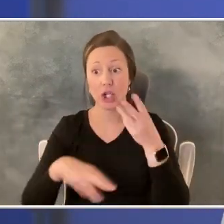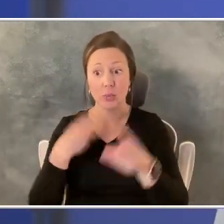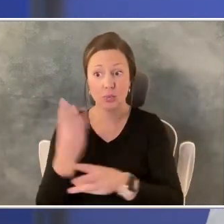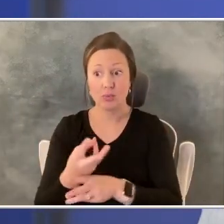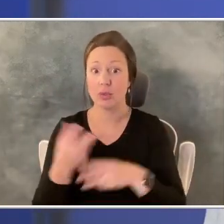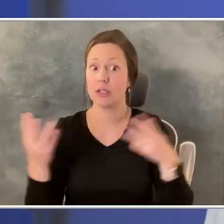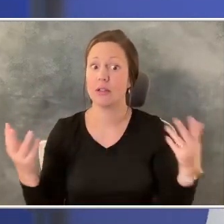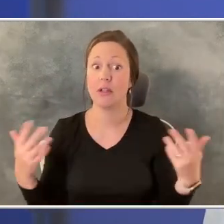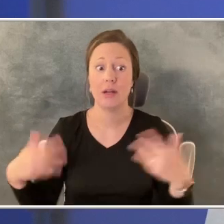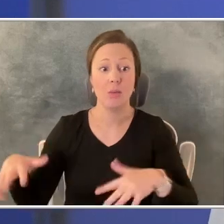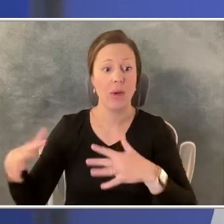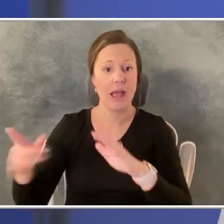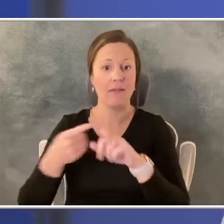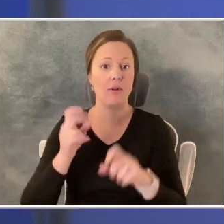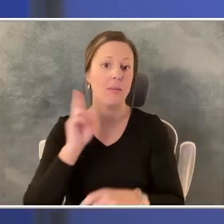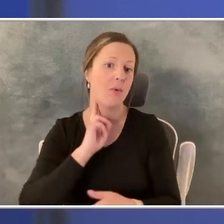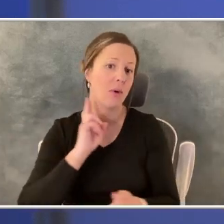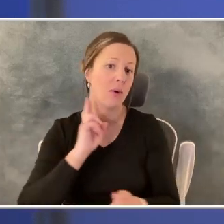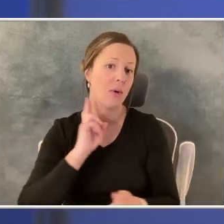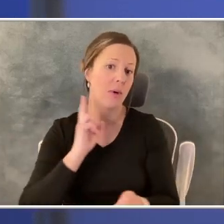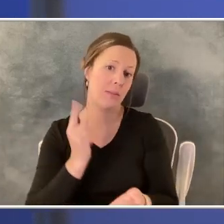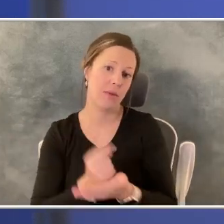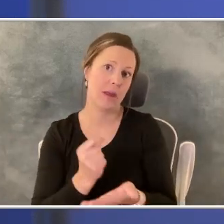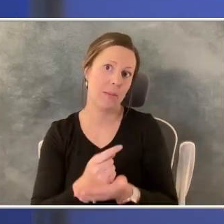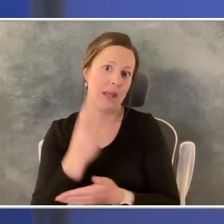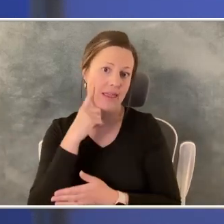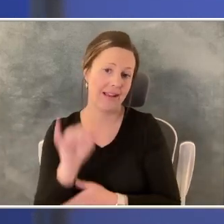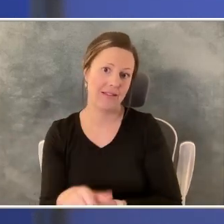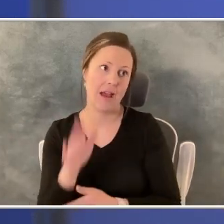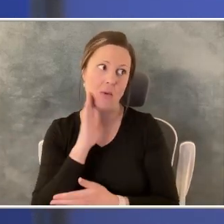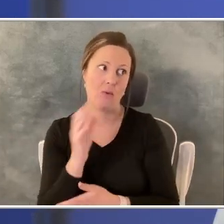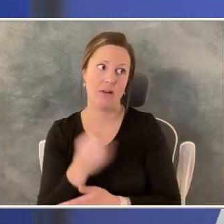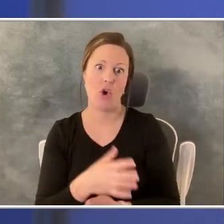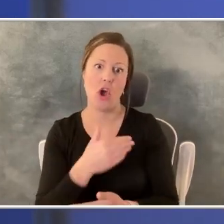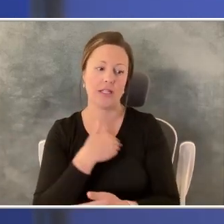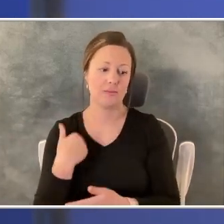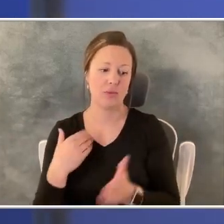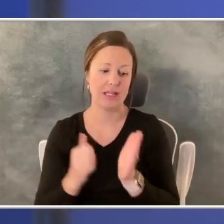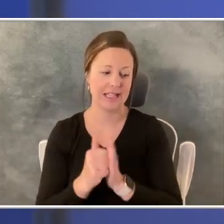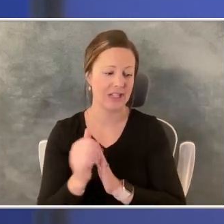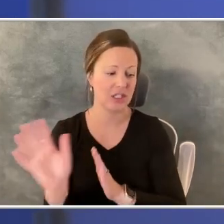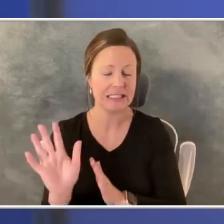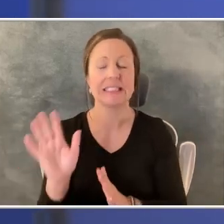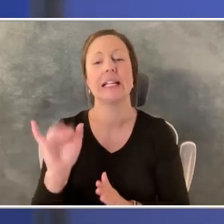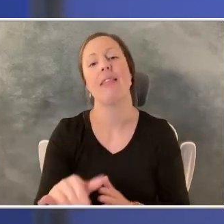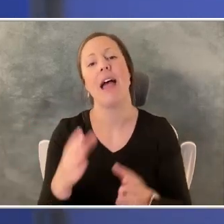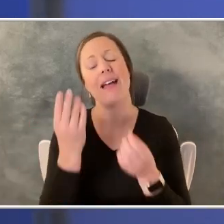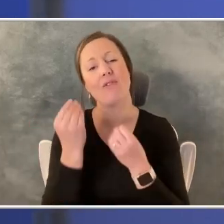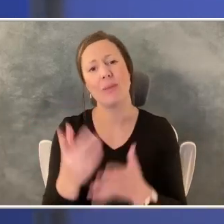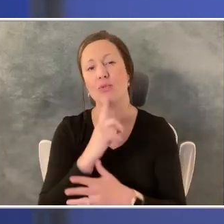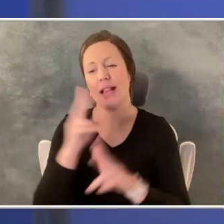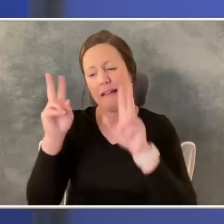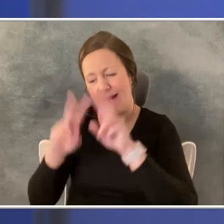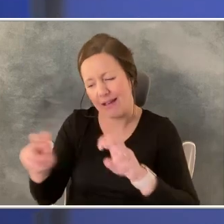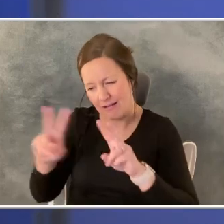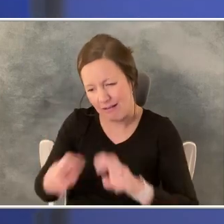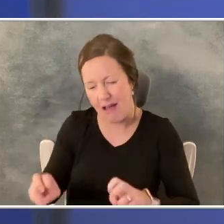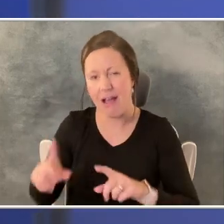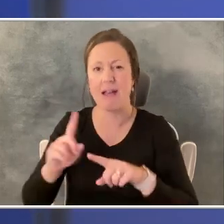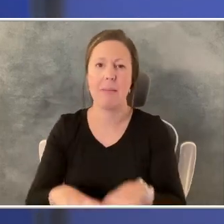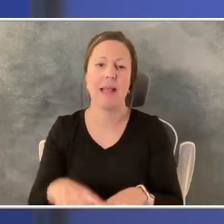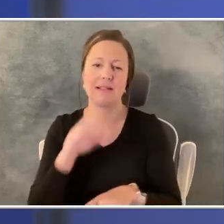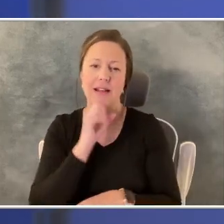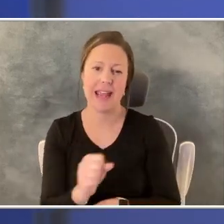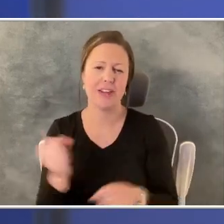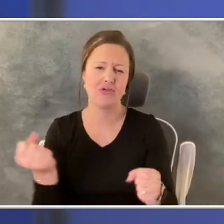from hormone therapy that it caused breast cancer. Well, that data has been reanalyzed, deaggregated, looked at it based on age, and it turns out